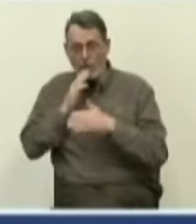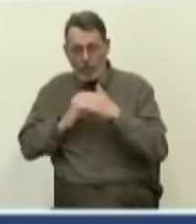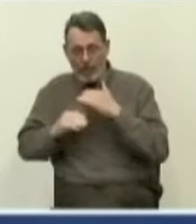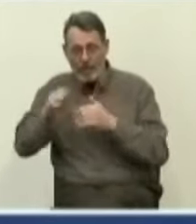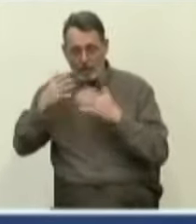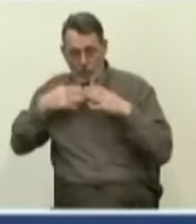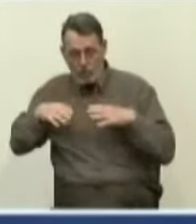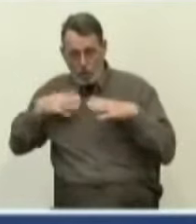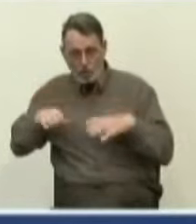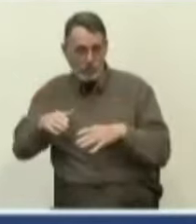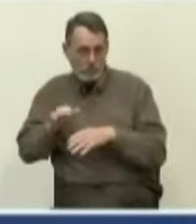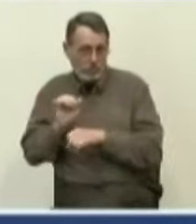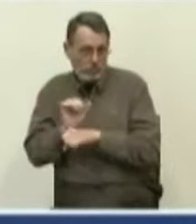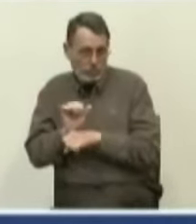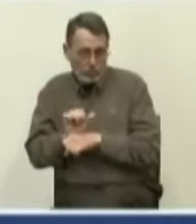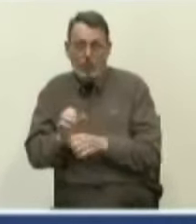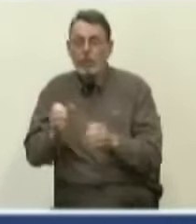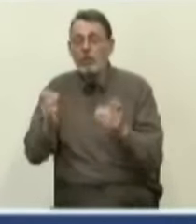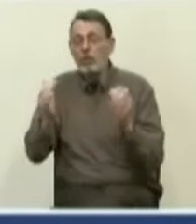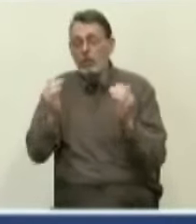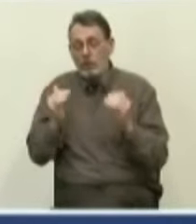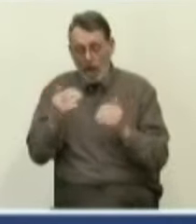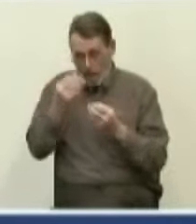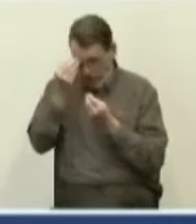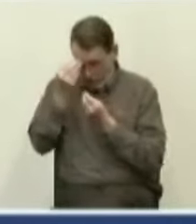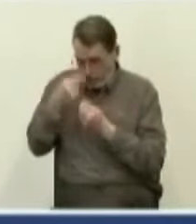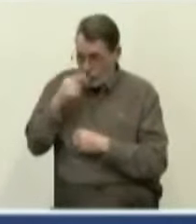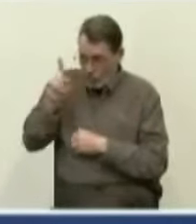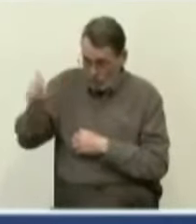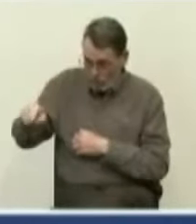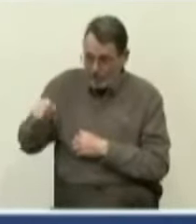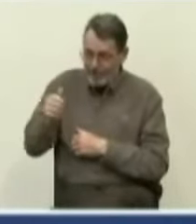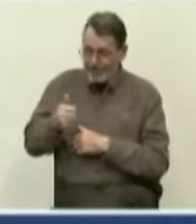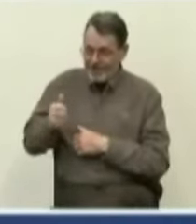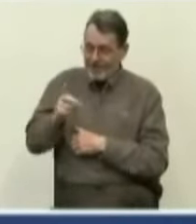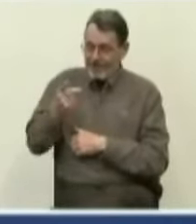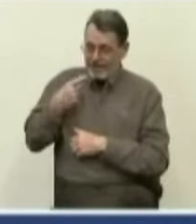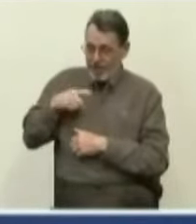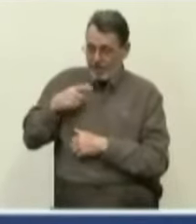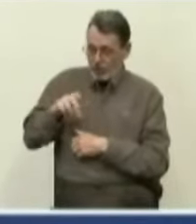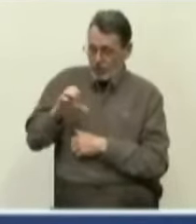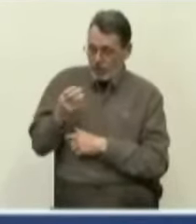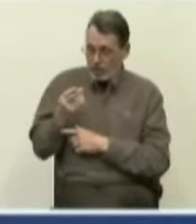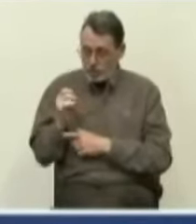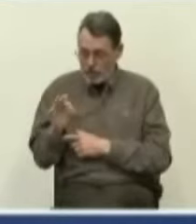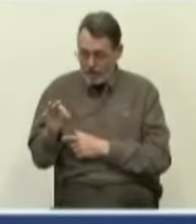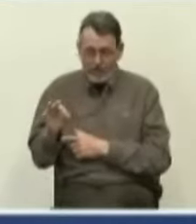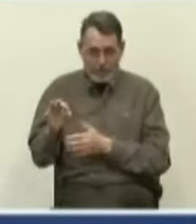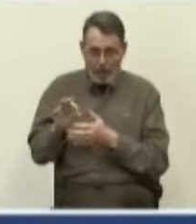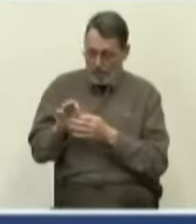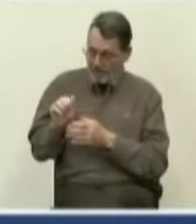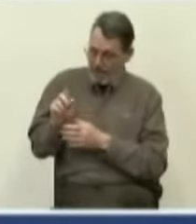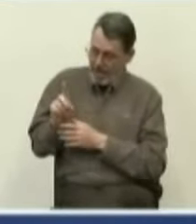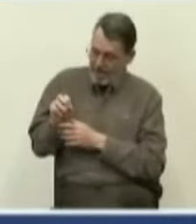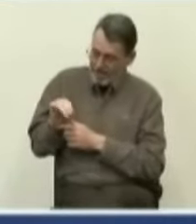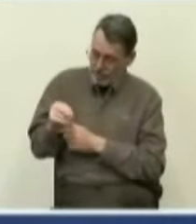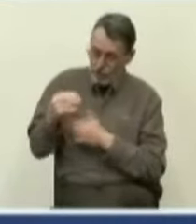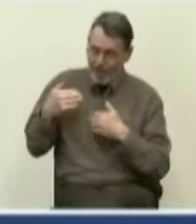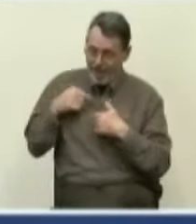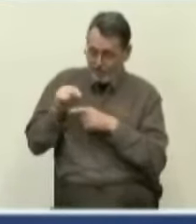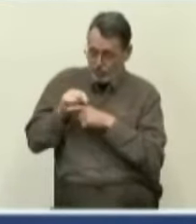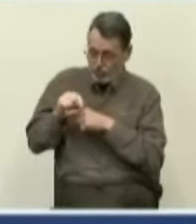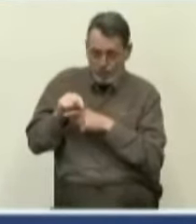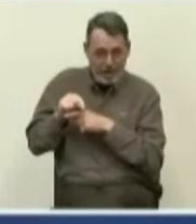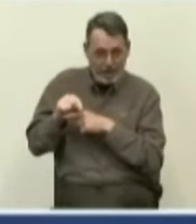operations. Next, I have directed the deputy chief of our administration bureau to have our training division